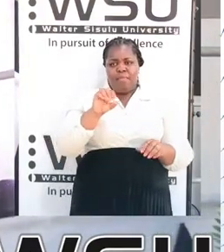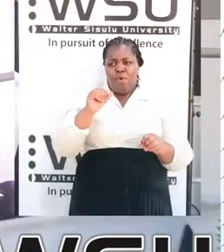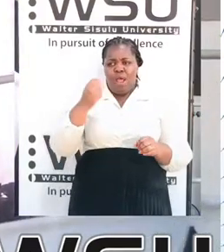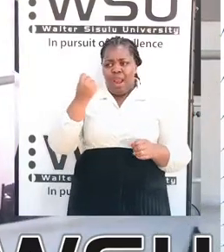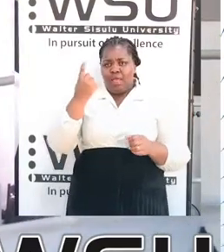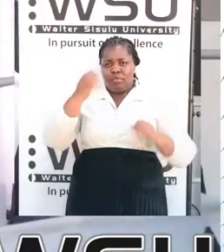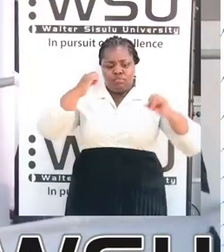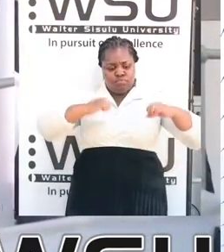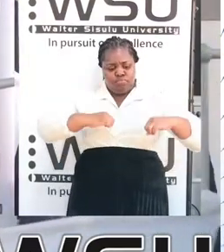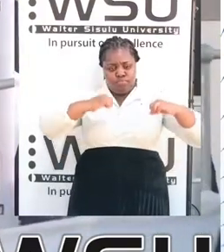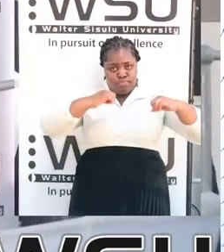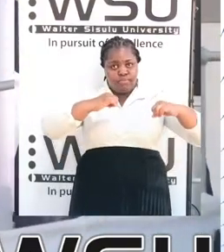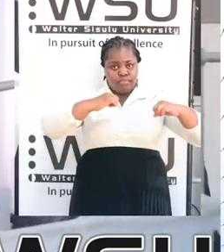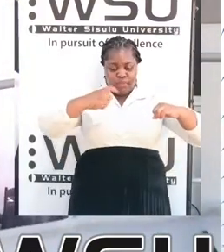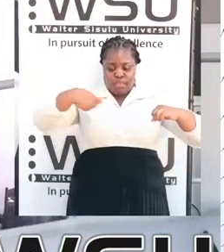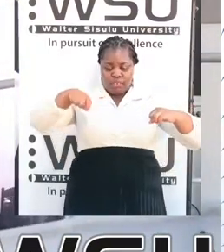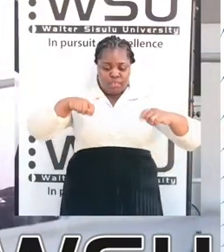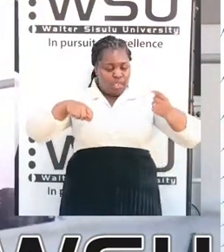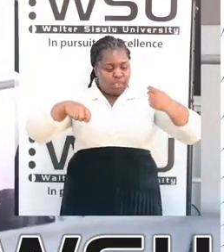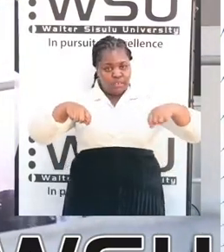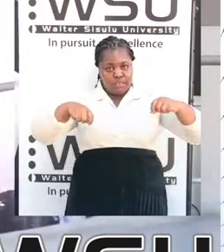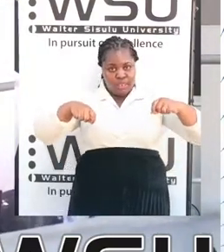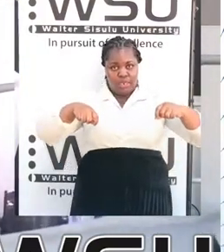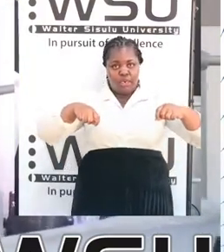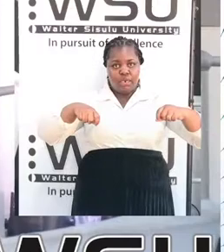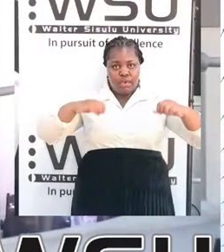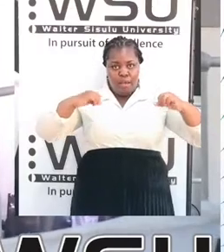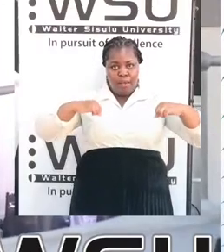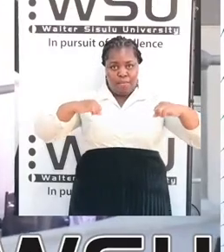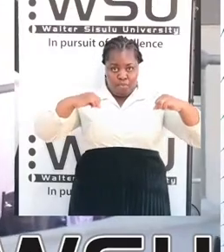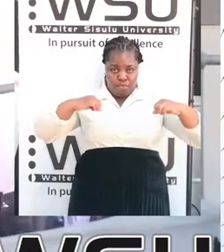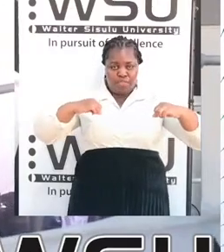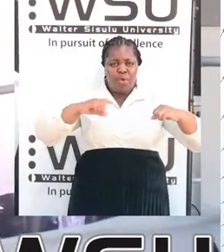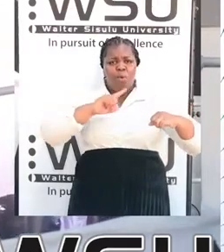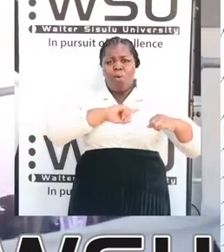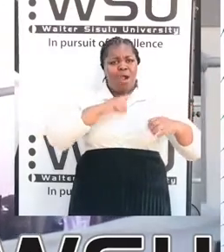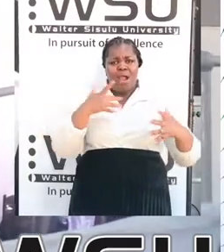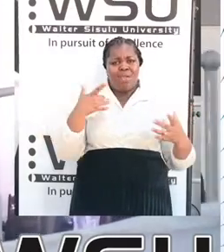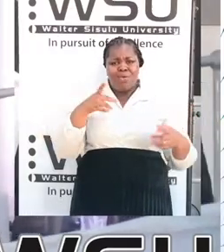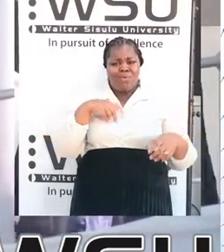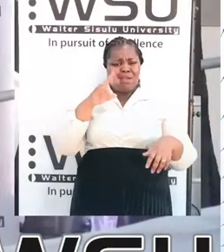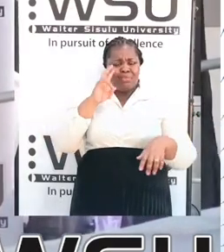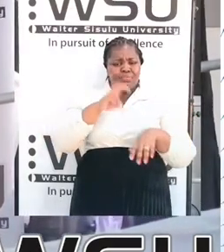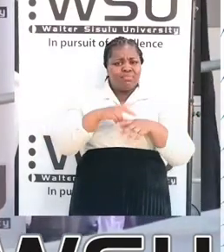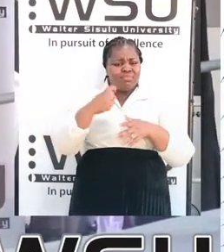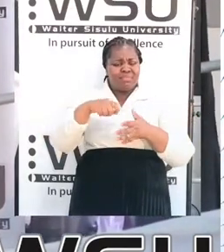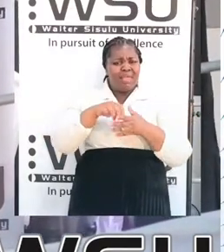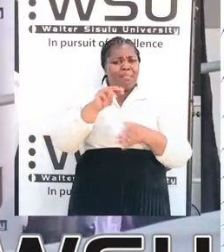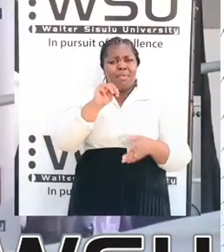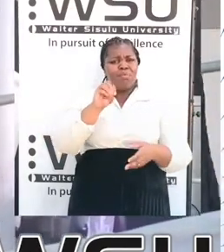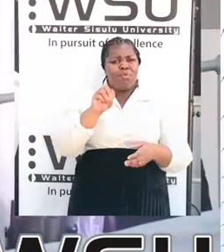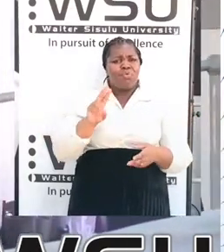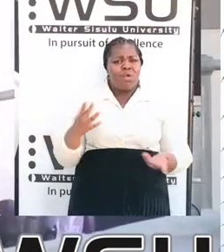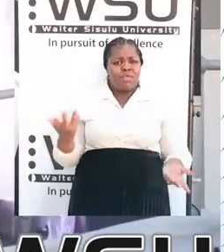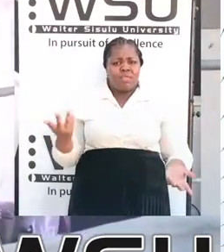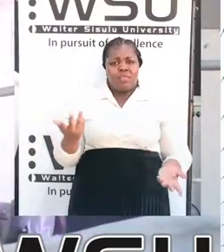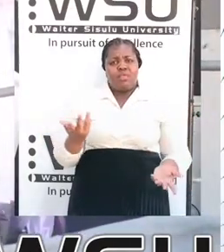understanding or agreements signed with different stakeholders? Why are we even signing these MOAs